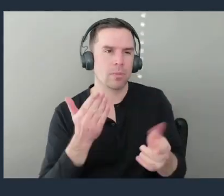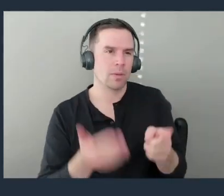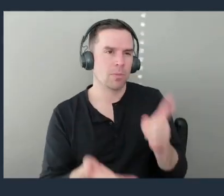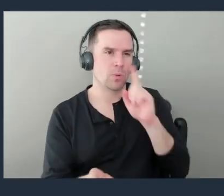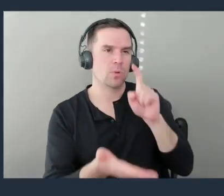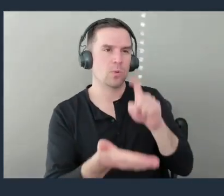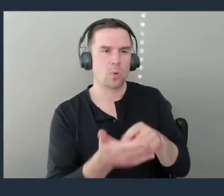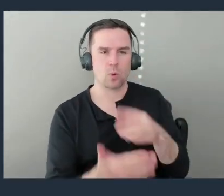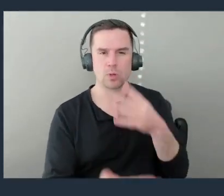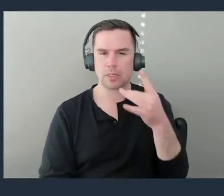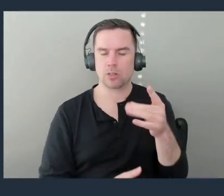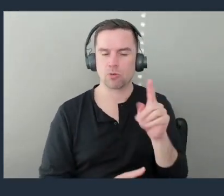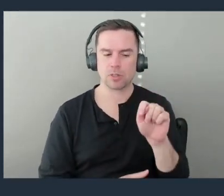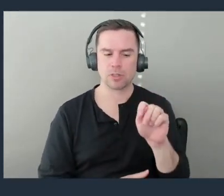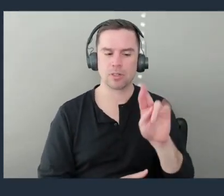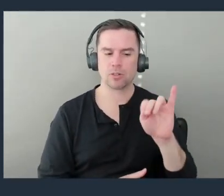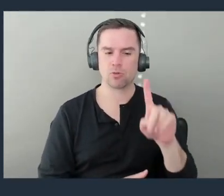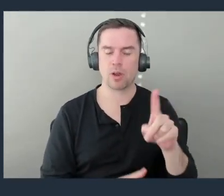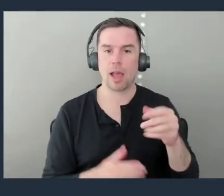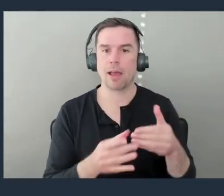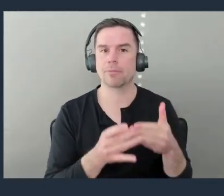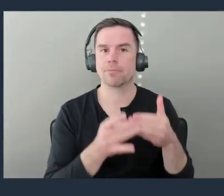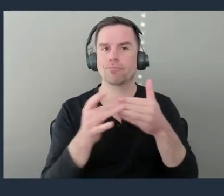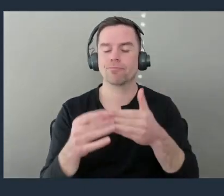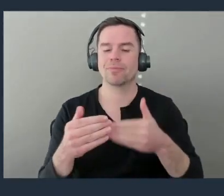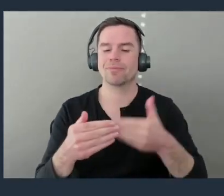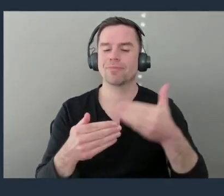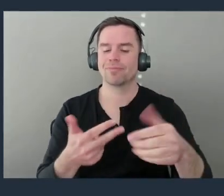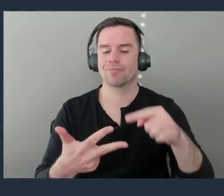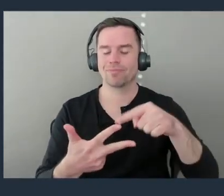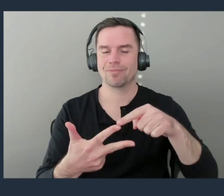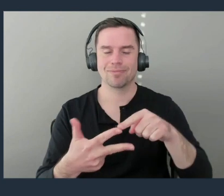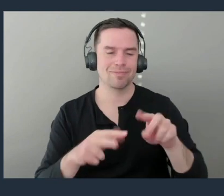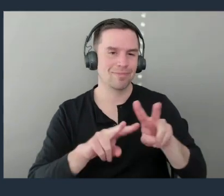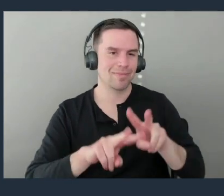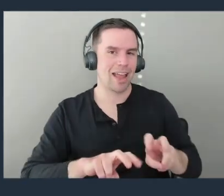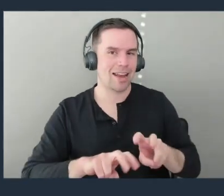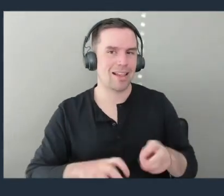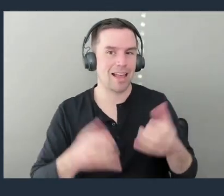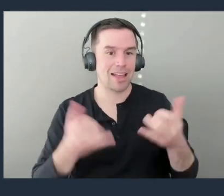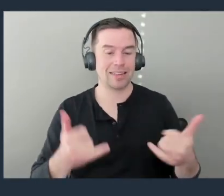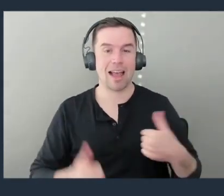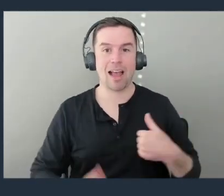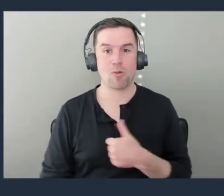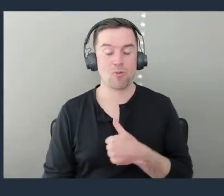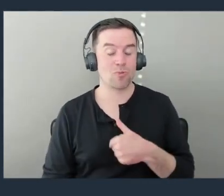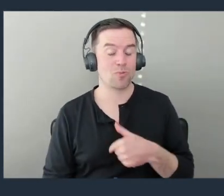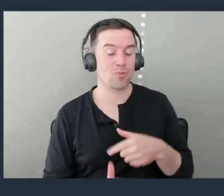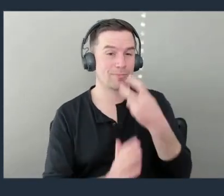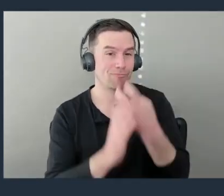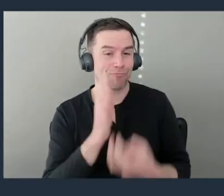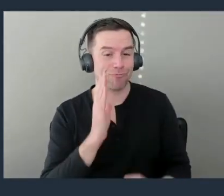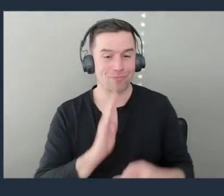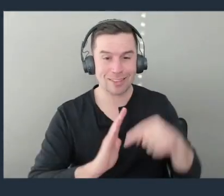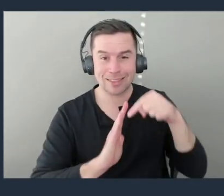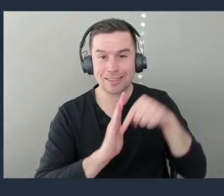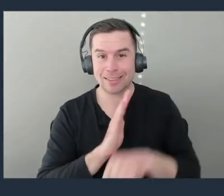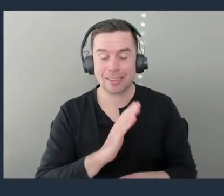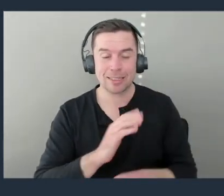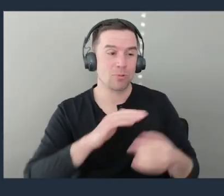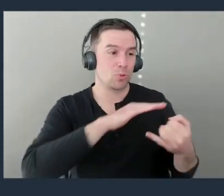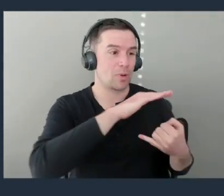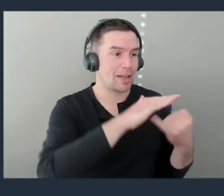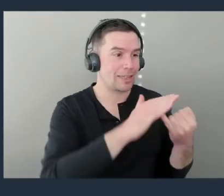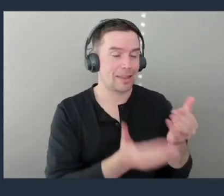this leads you to the next step, which is to analyze. Here, we dig deeper to isolate the bucket or workload which can